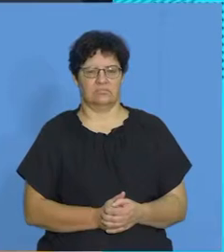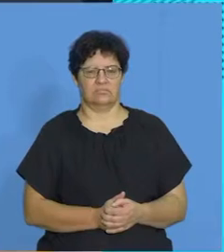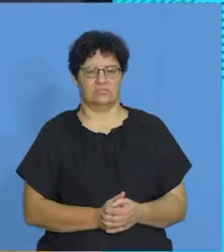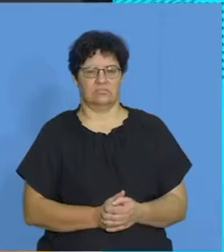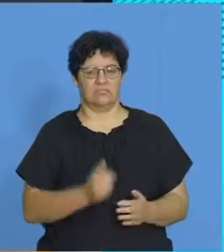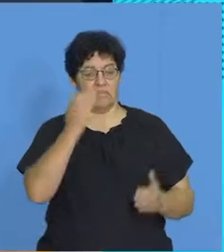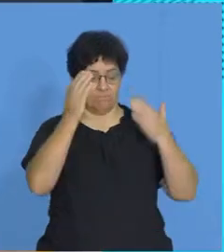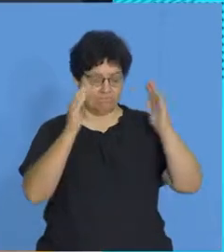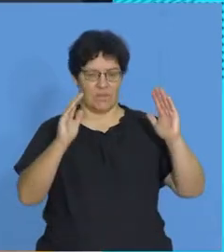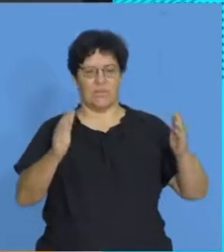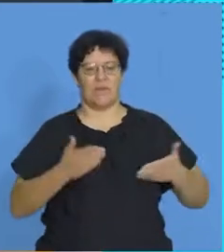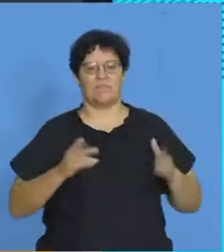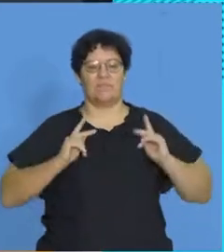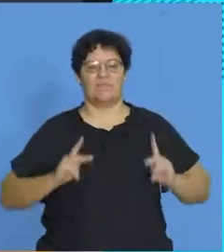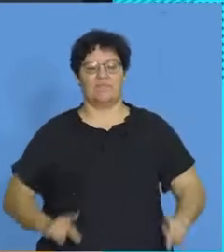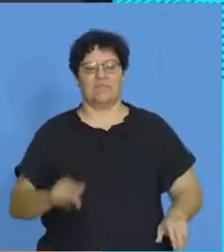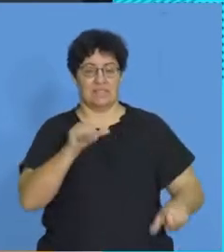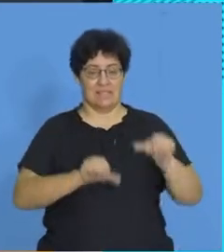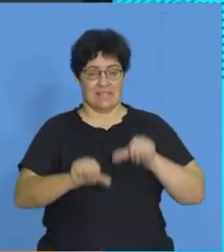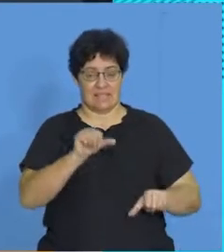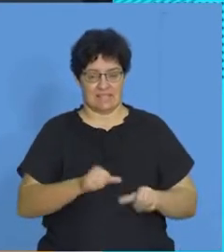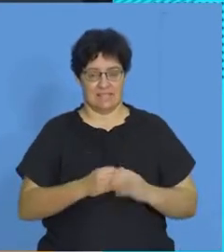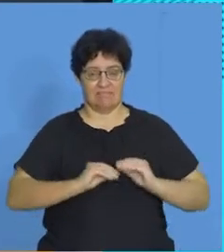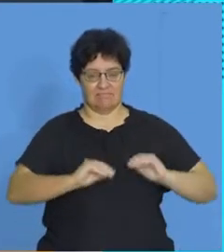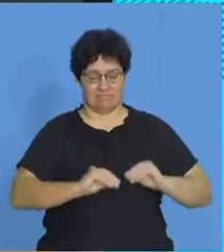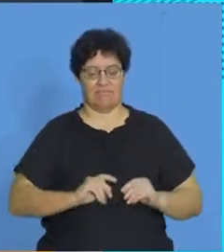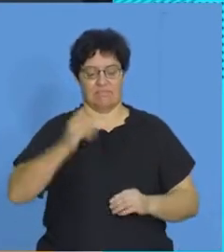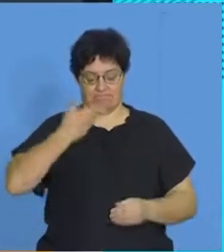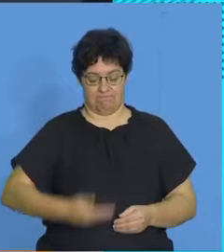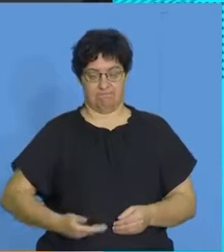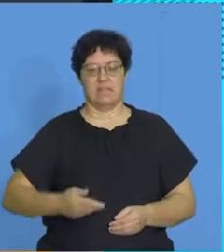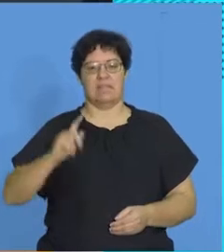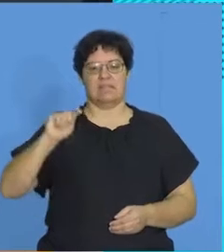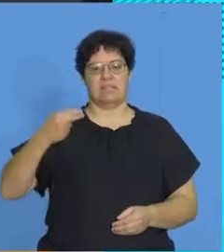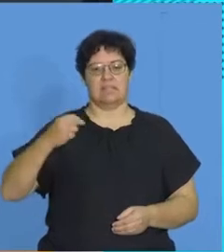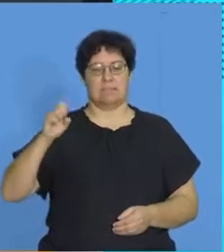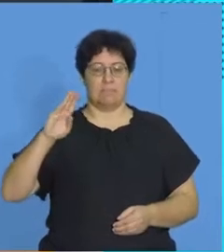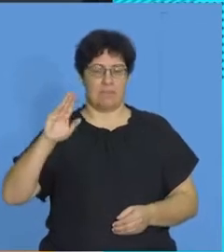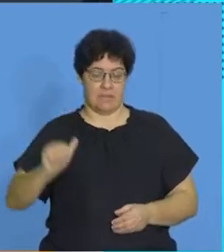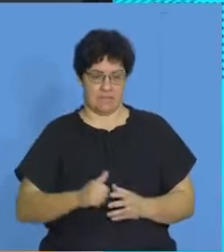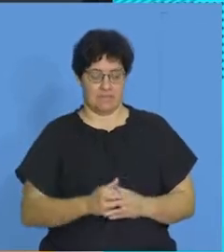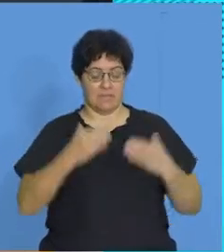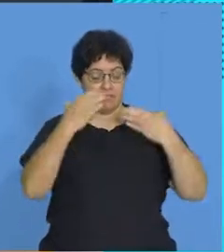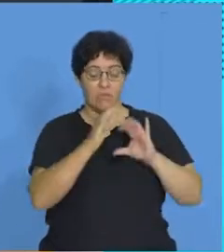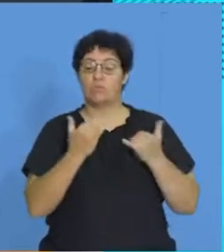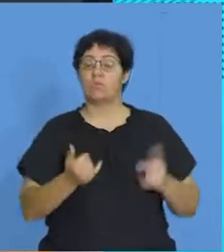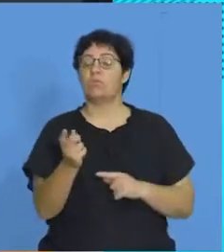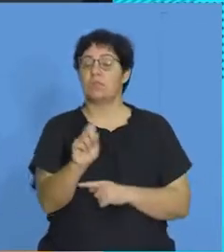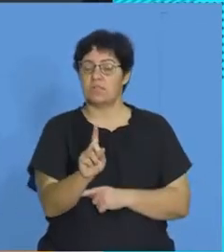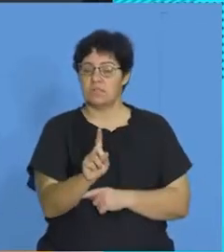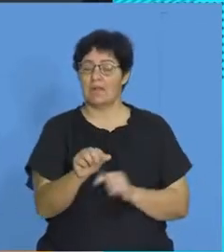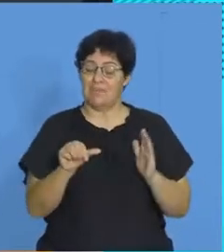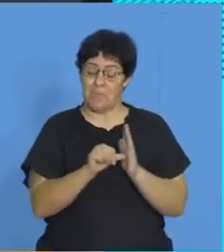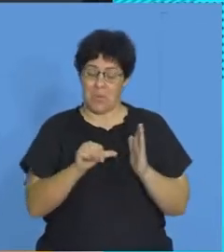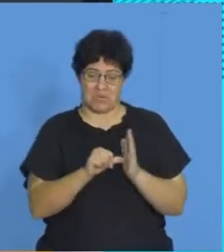Hello and welcome to our physical sciences session. My name is Themba Ncube. Today we are focusing our attention on a very